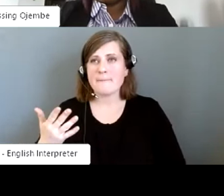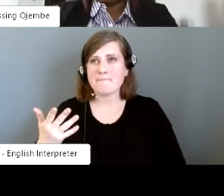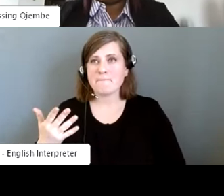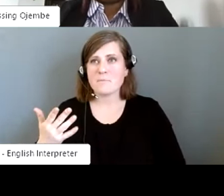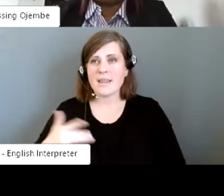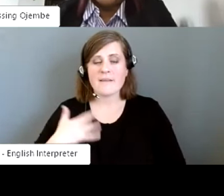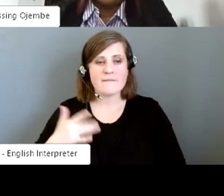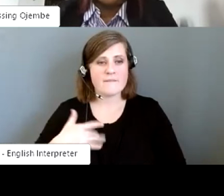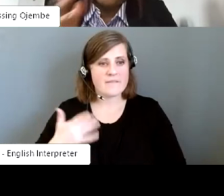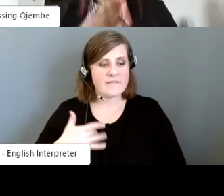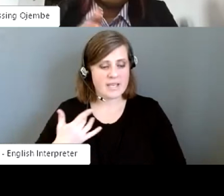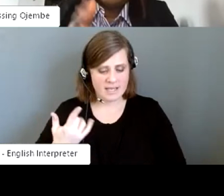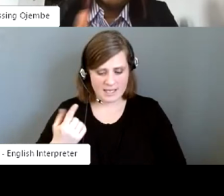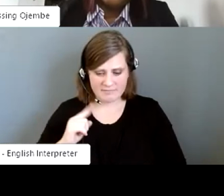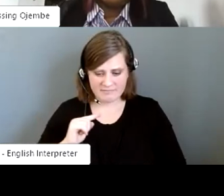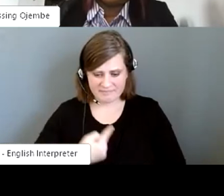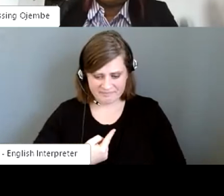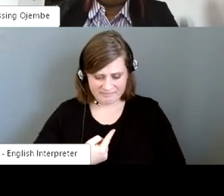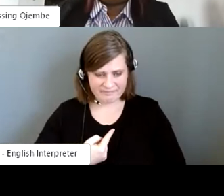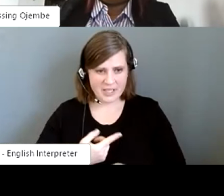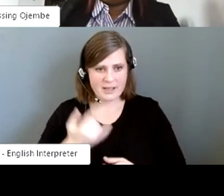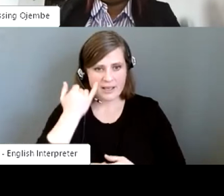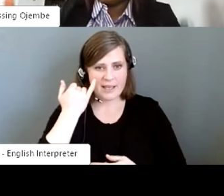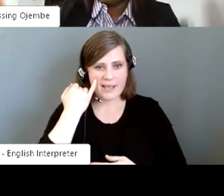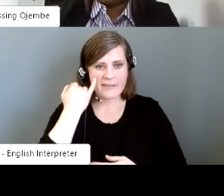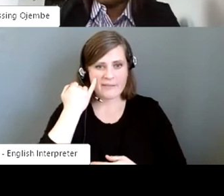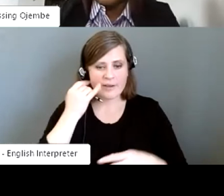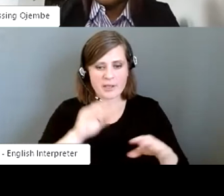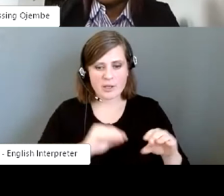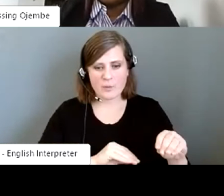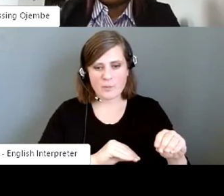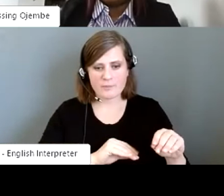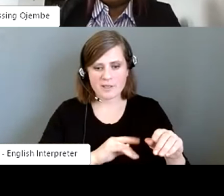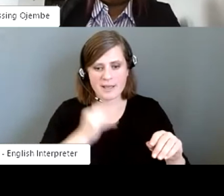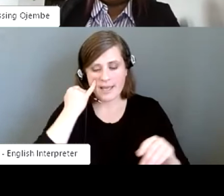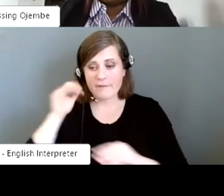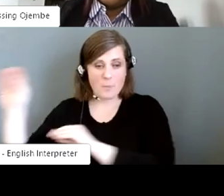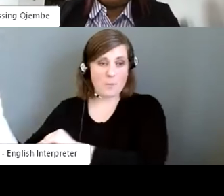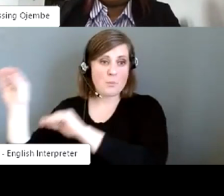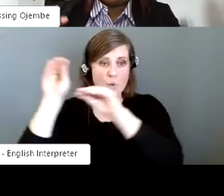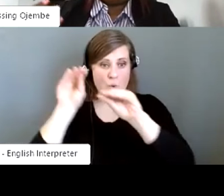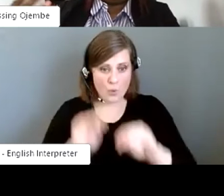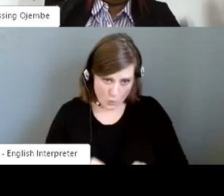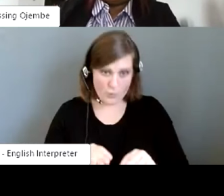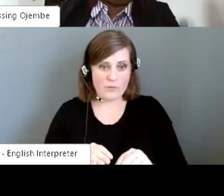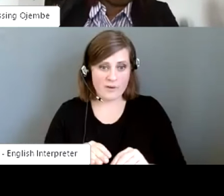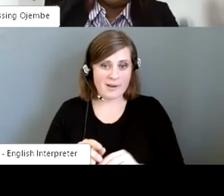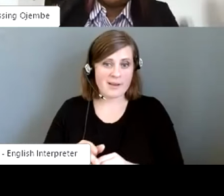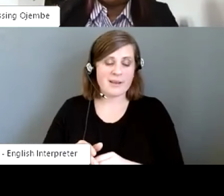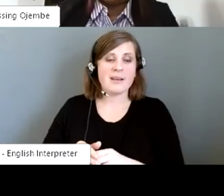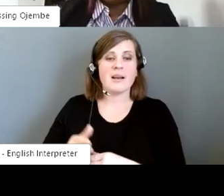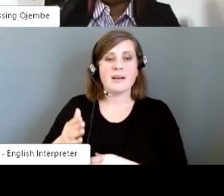of emptiness that arises when somebody moves from, to a foreign culture, thus leaving one